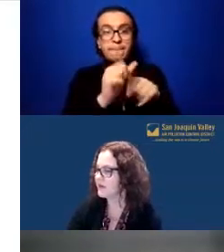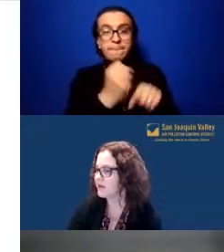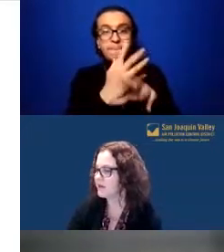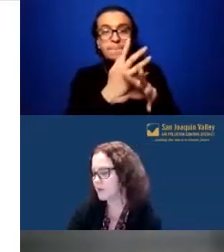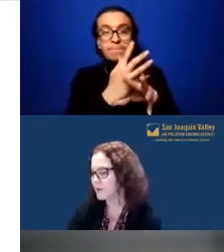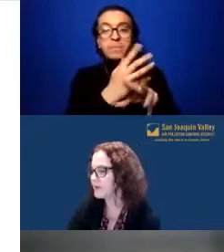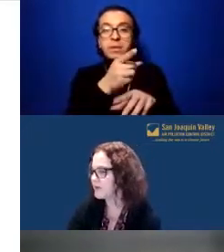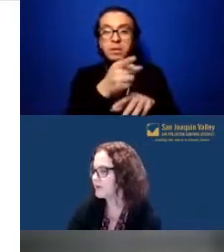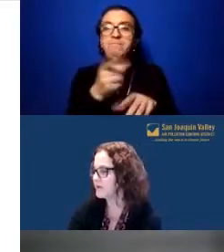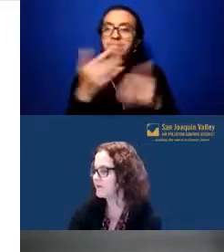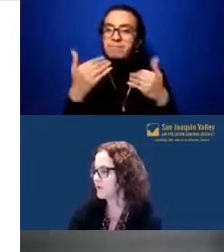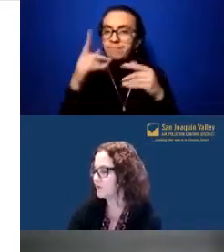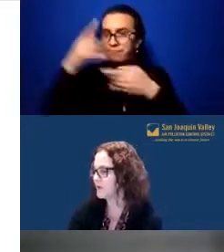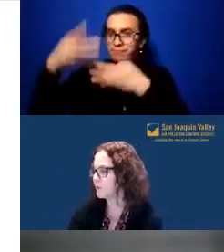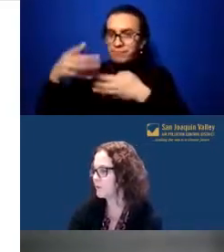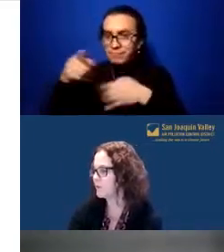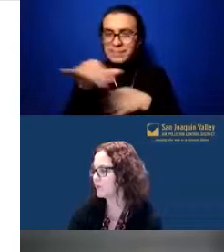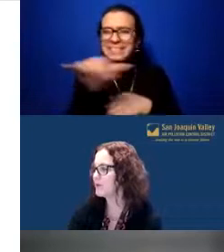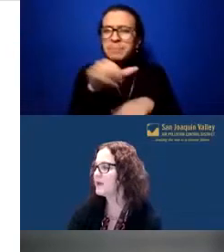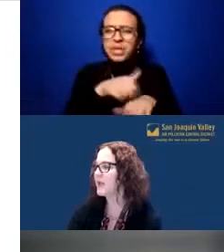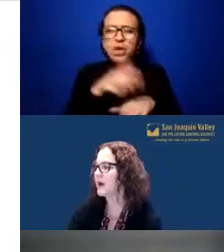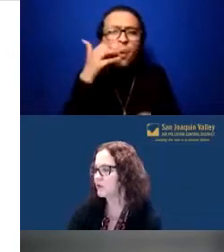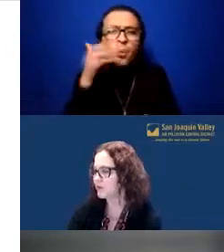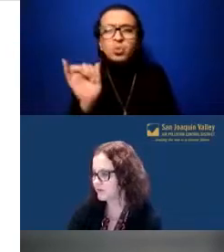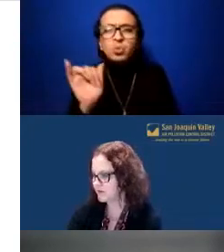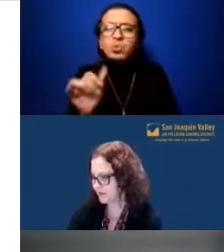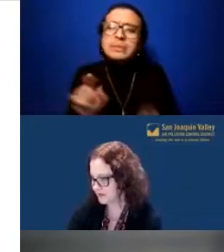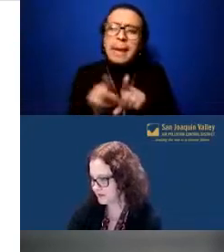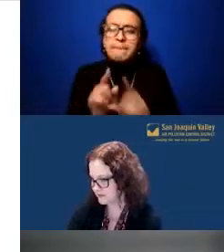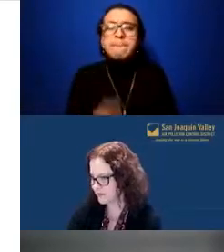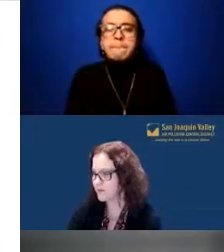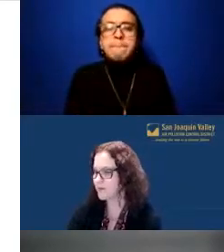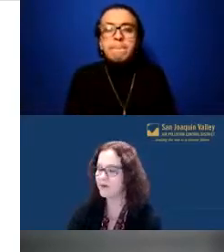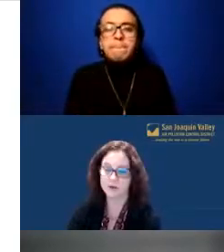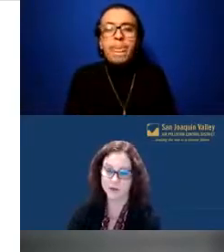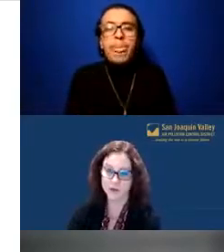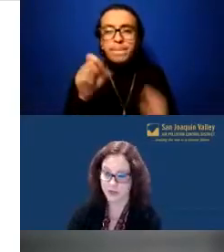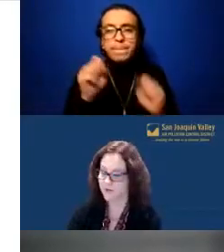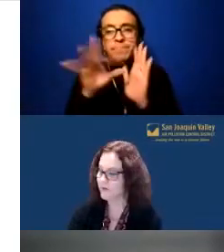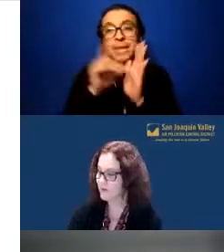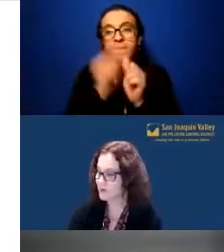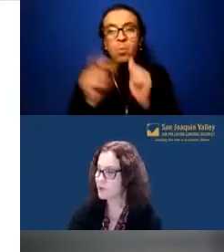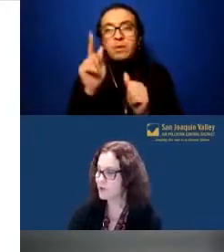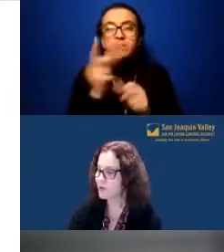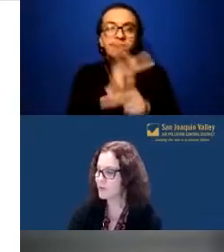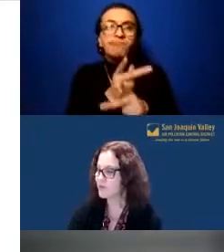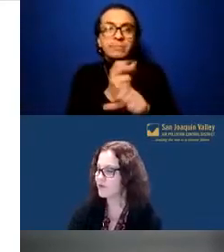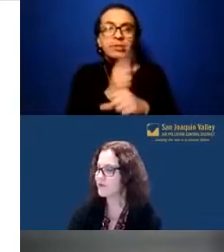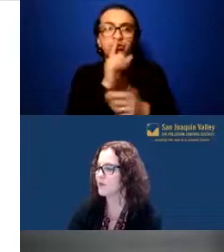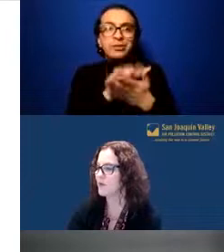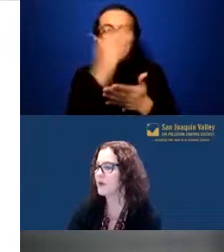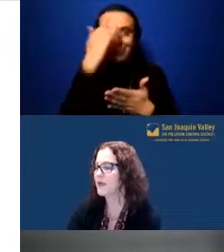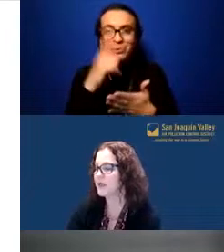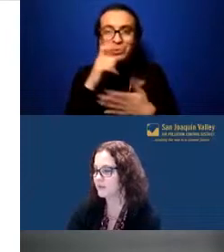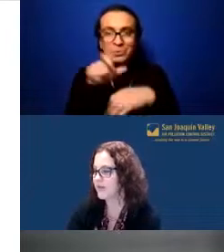Madi, it's similar in the phone and mobile view, how you can select everyone, and you should be careful and make sure you know who you're posting